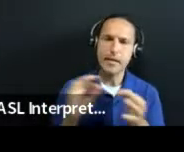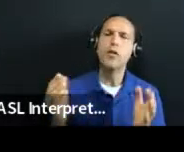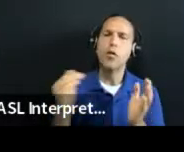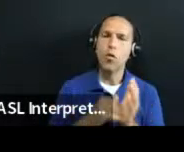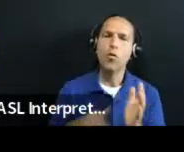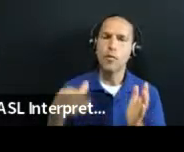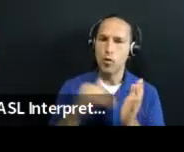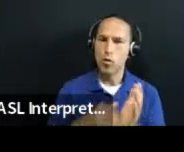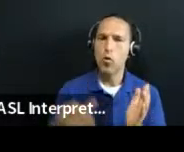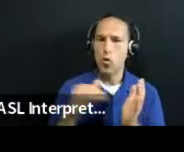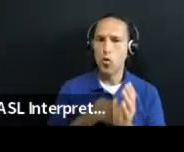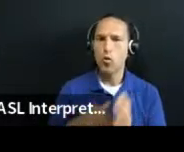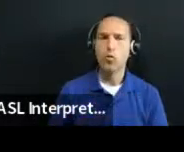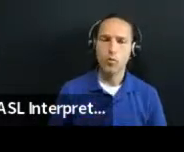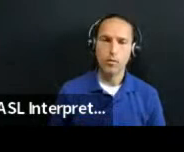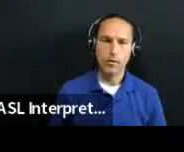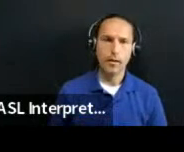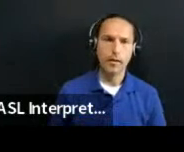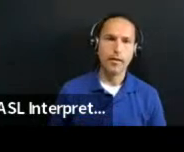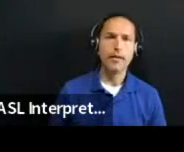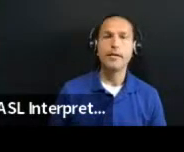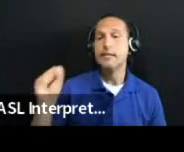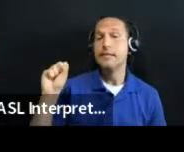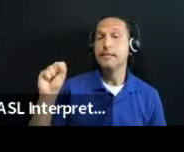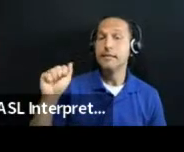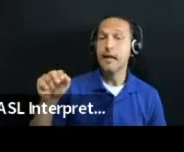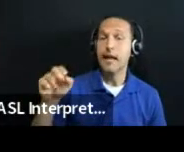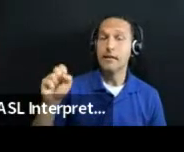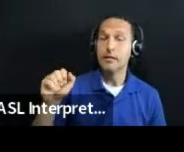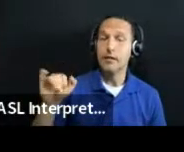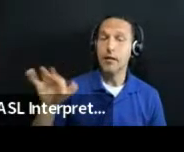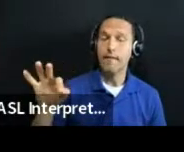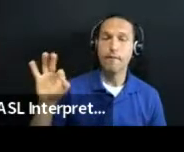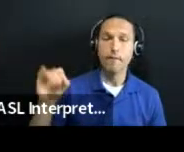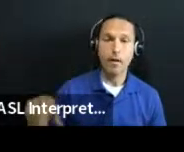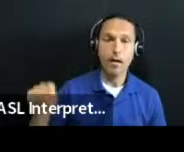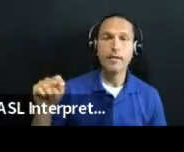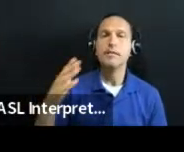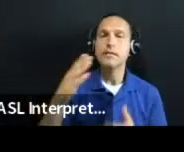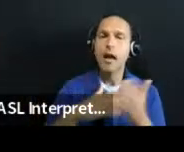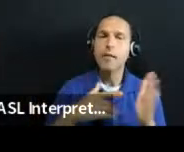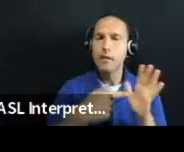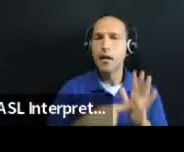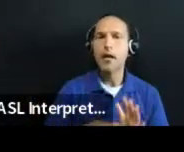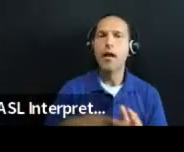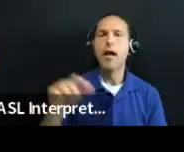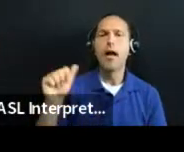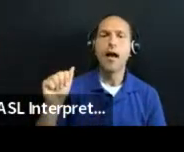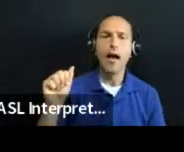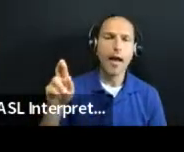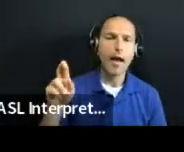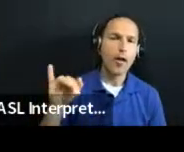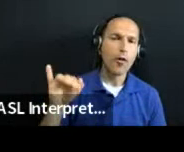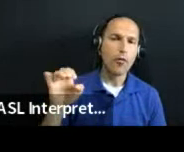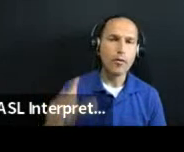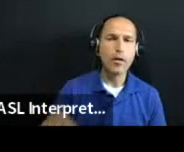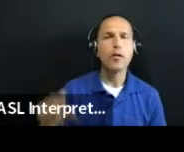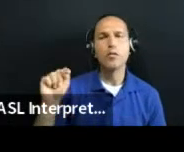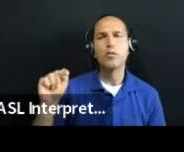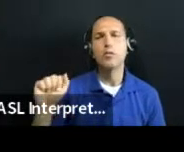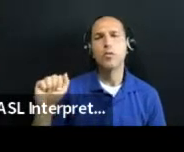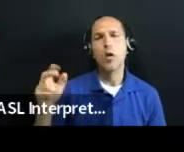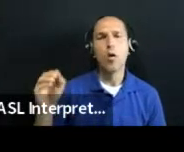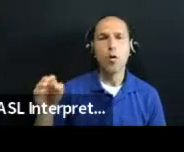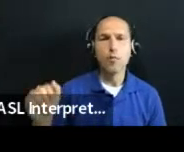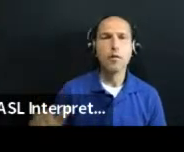again, right? Sans serif fonts. And some examples are Arial, Verdana, Tahoma, Helvetica,